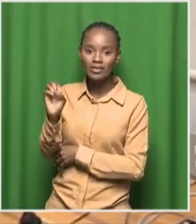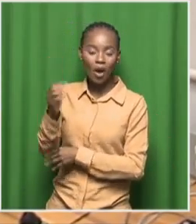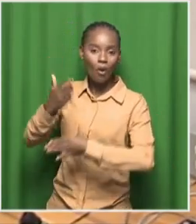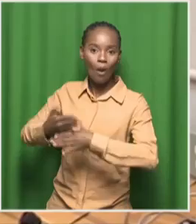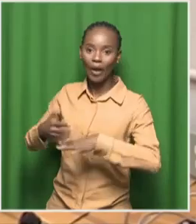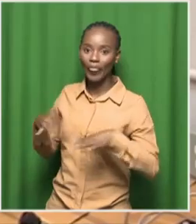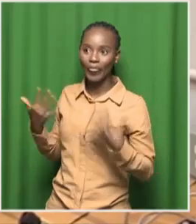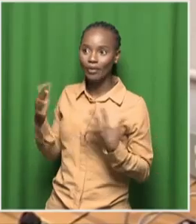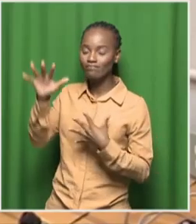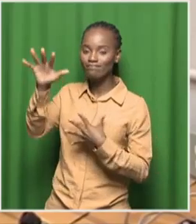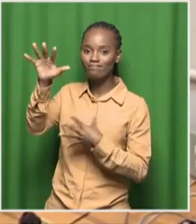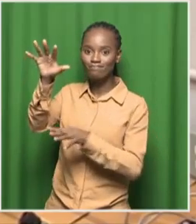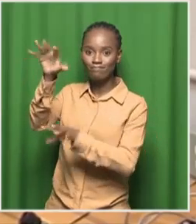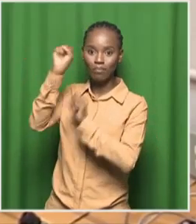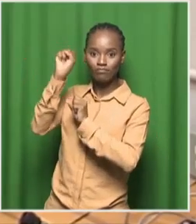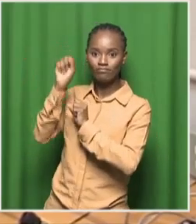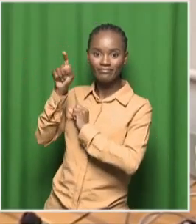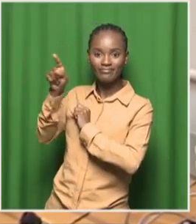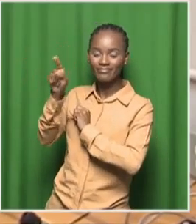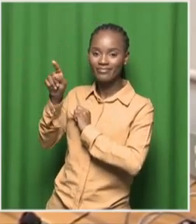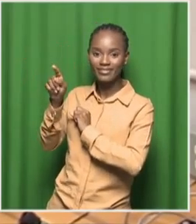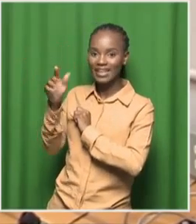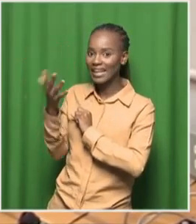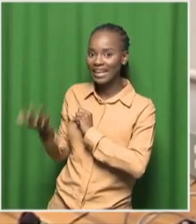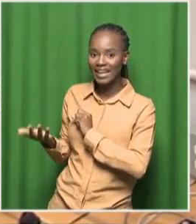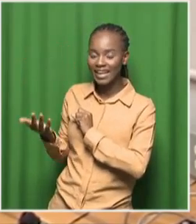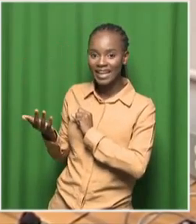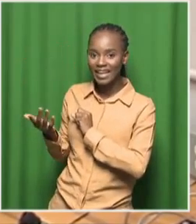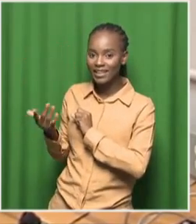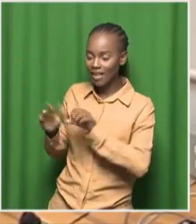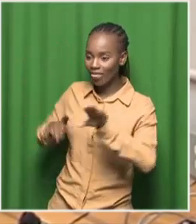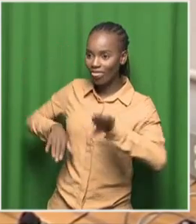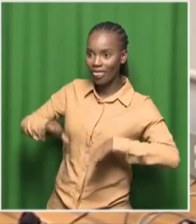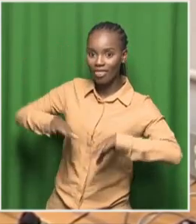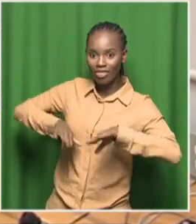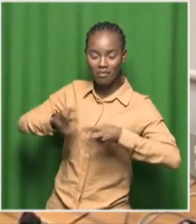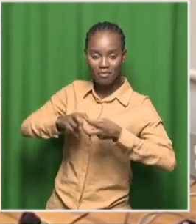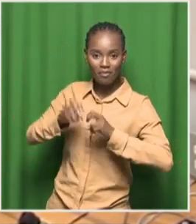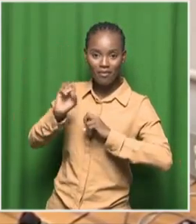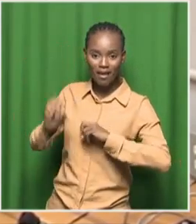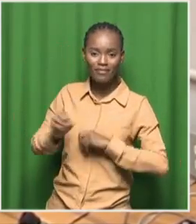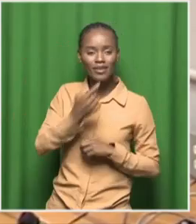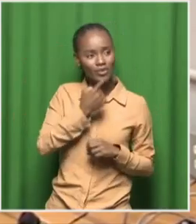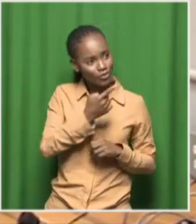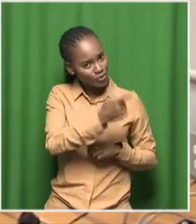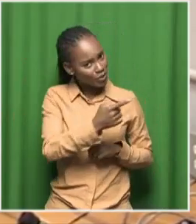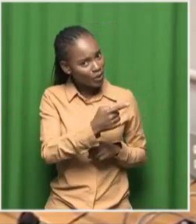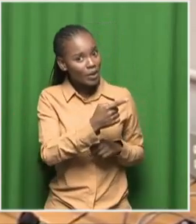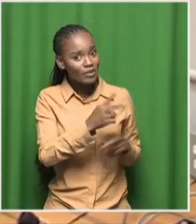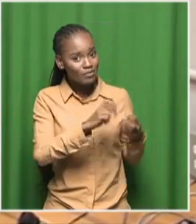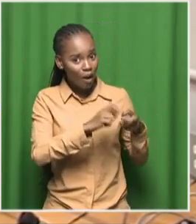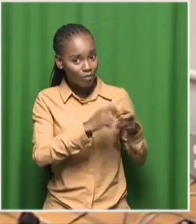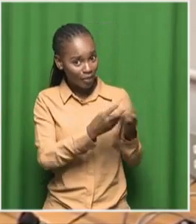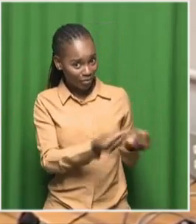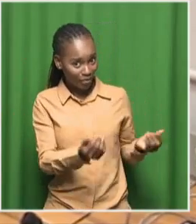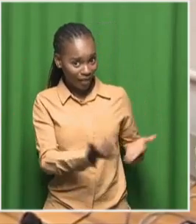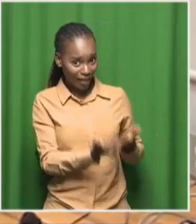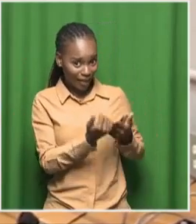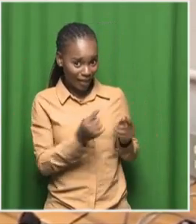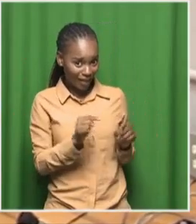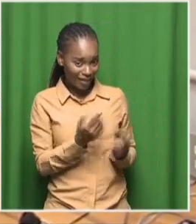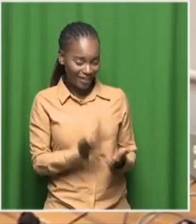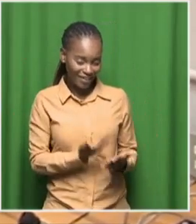that nobody wants to steal, because it's always so surreal when you see pictures